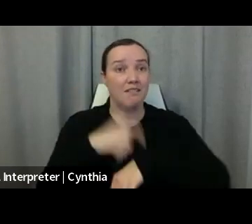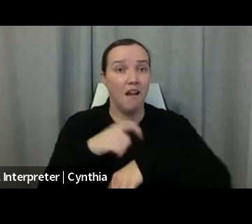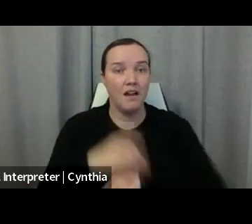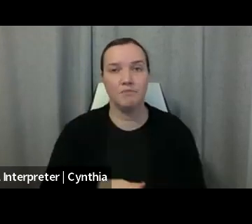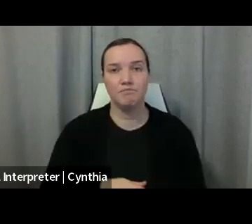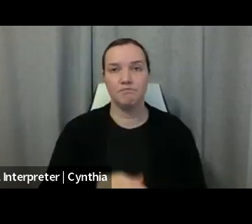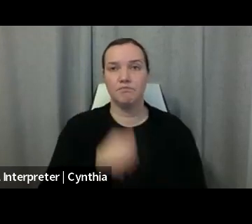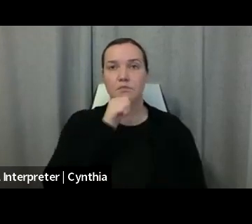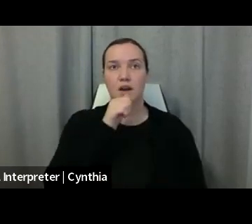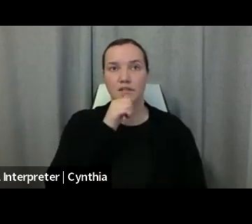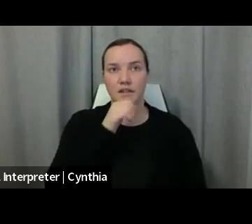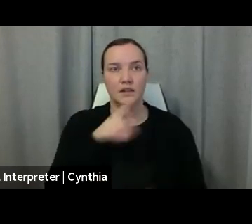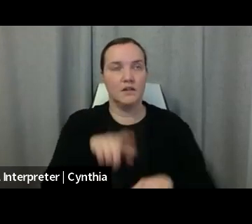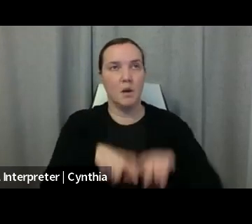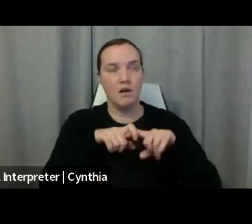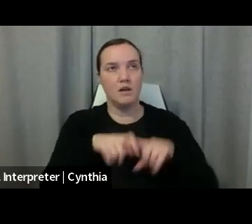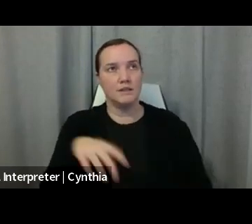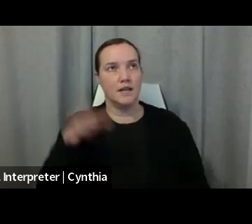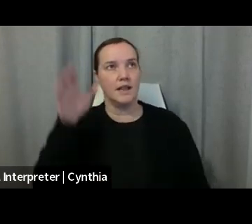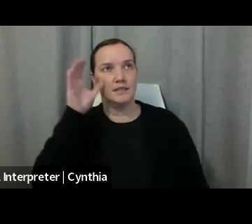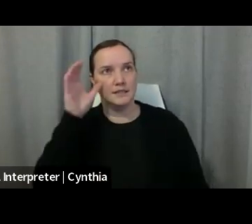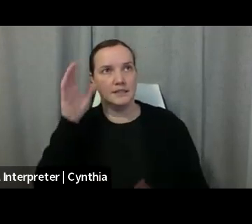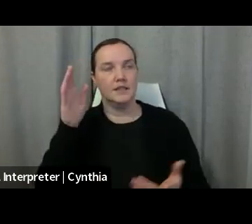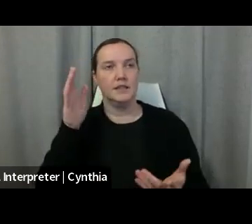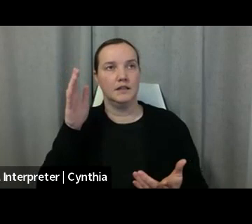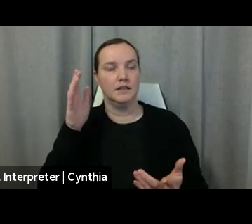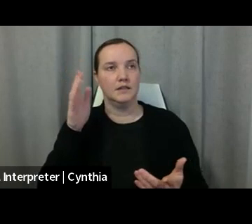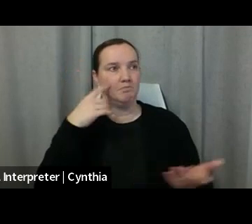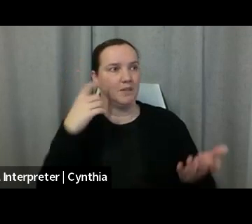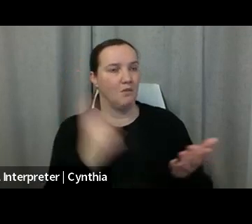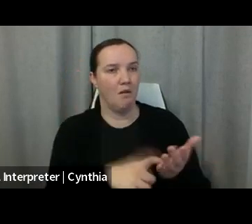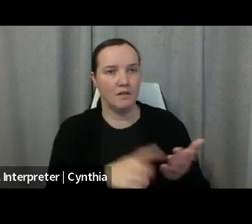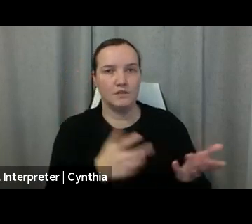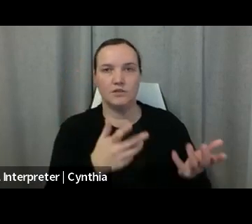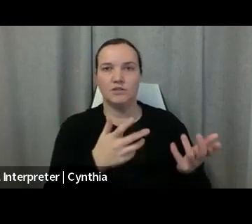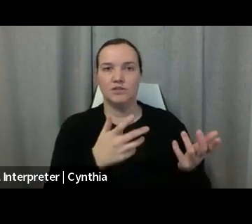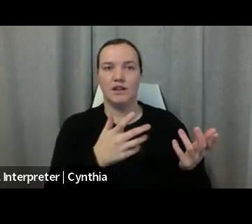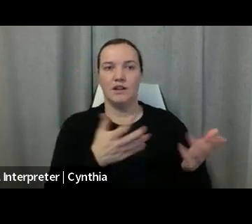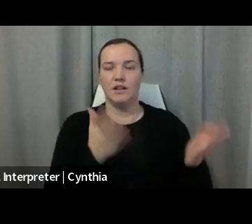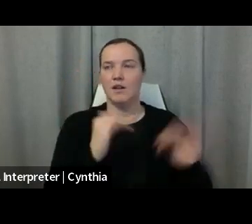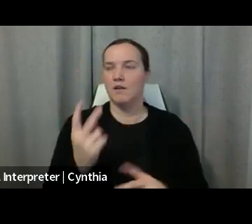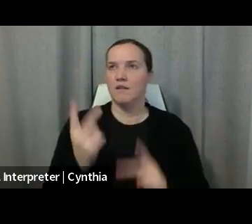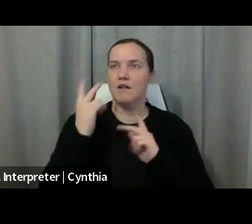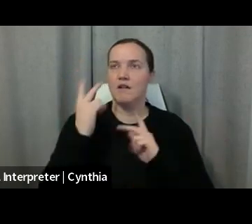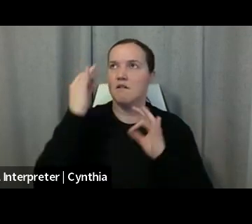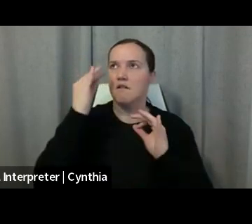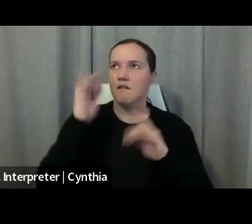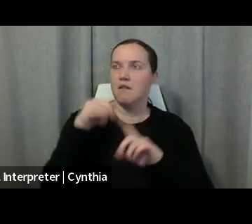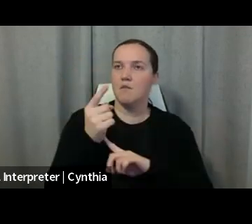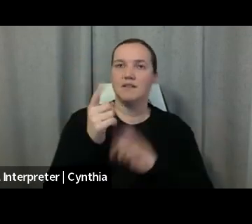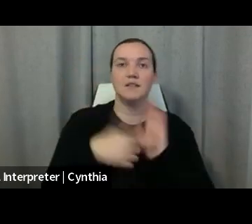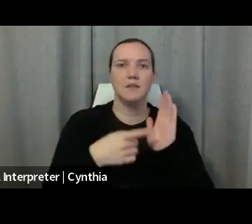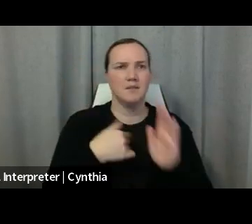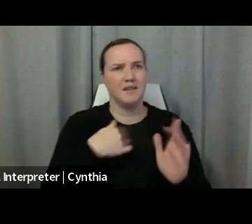you get a chance to pause, to listen, right? And even a space to acknowledge. And then your own reflection, whether in the moment or, because I've sometimes had to say to people,